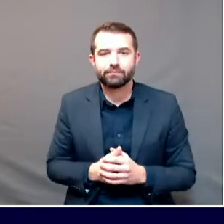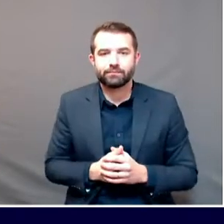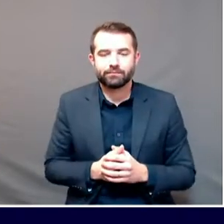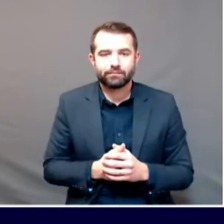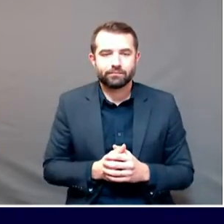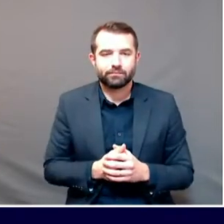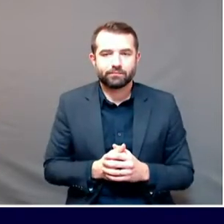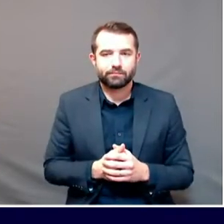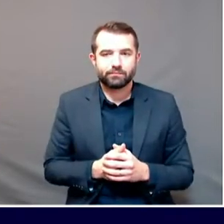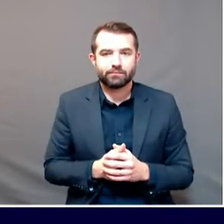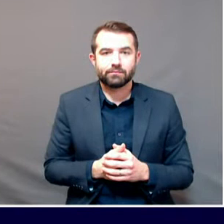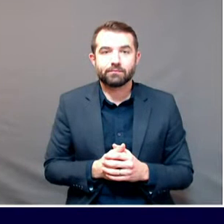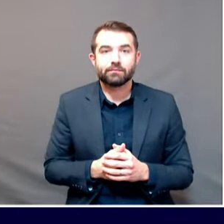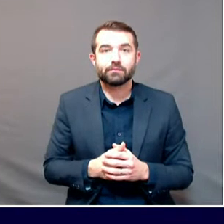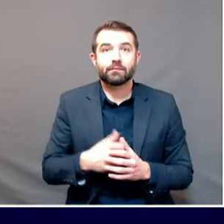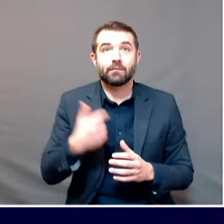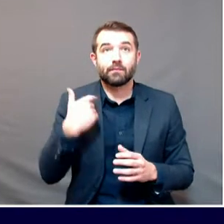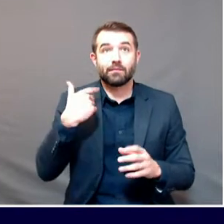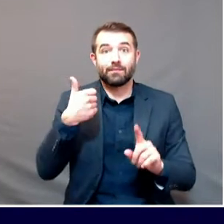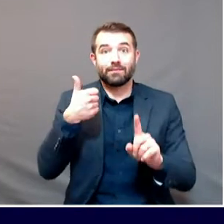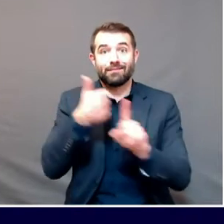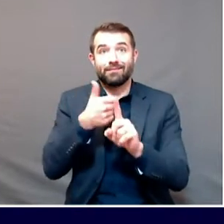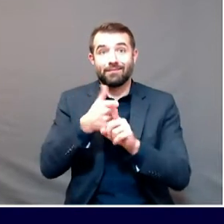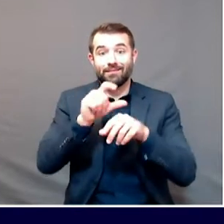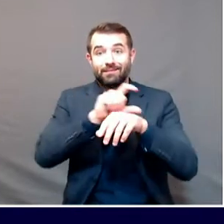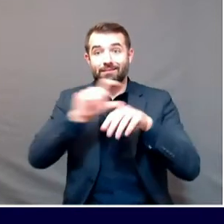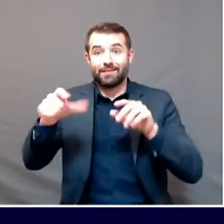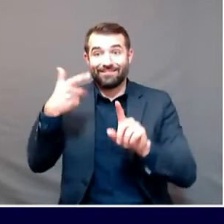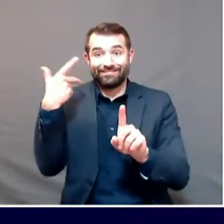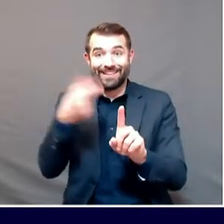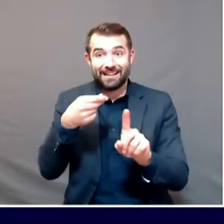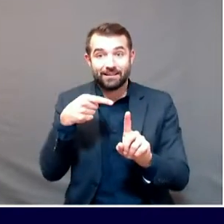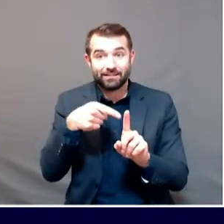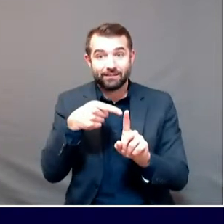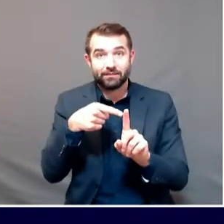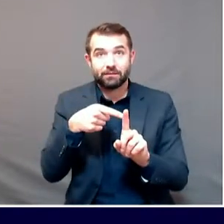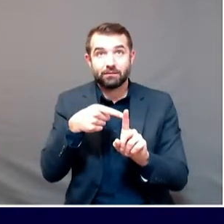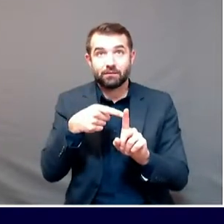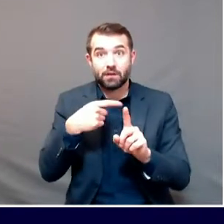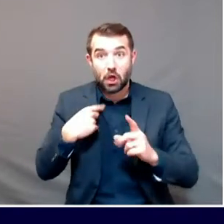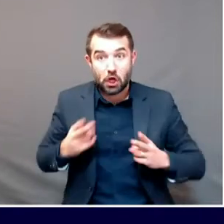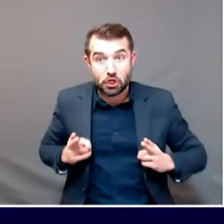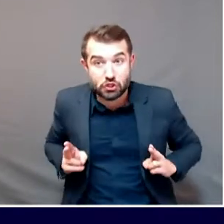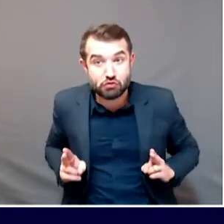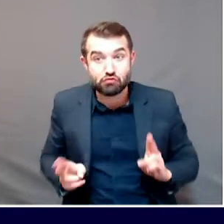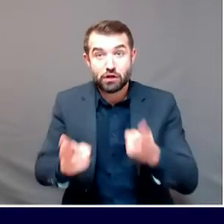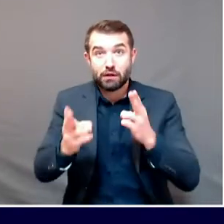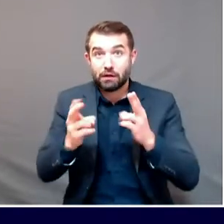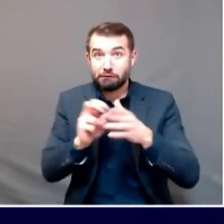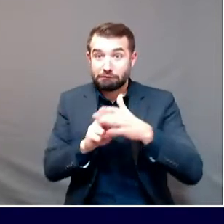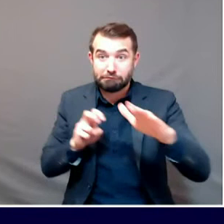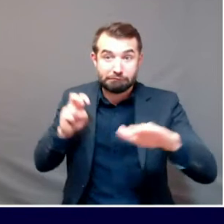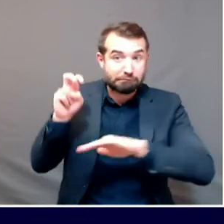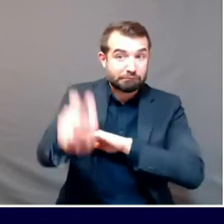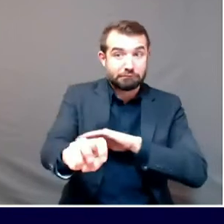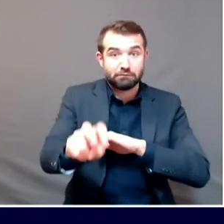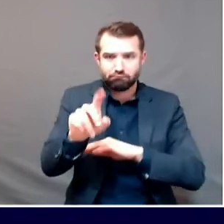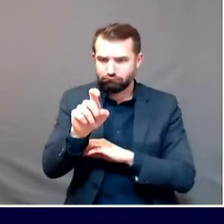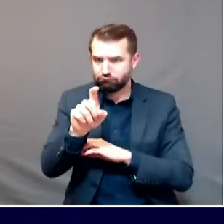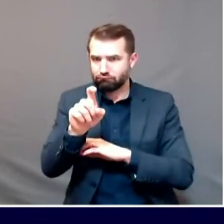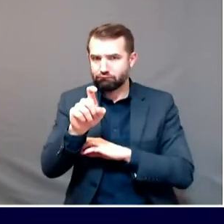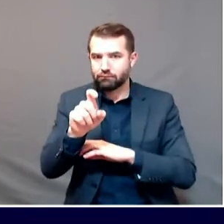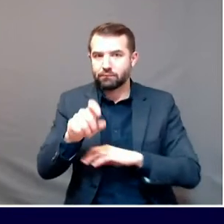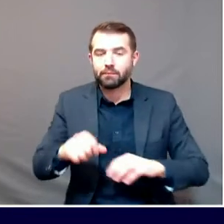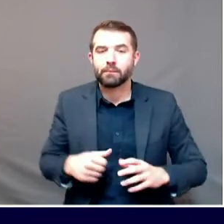being rushed? I want to take a moment today to talk about this question and give everyone my